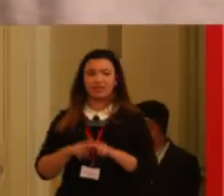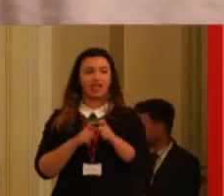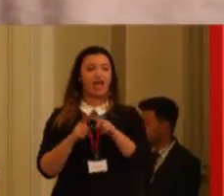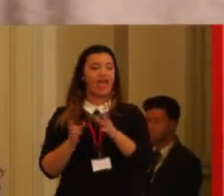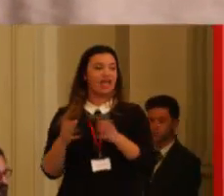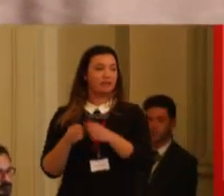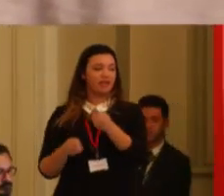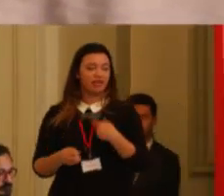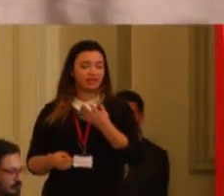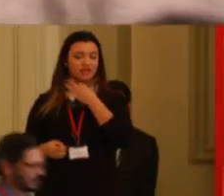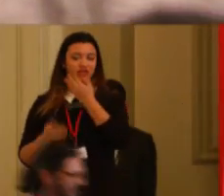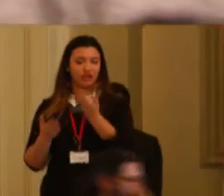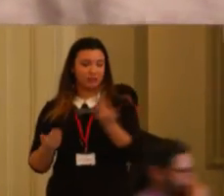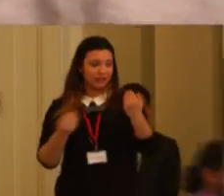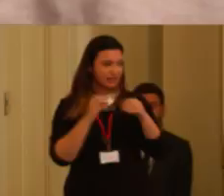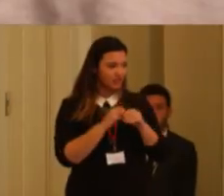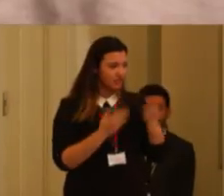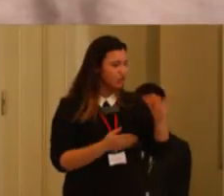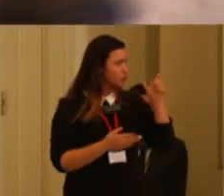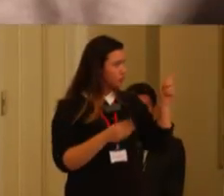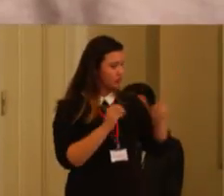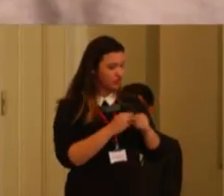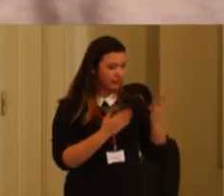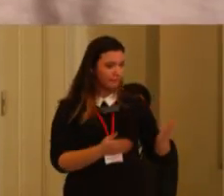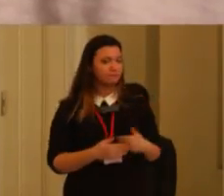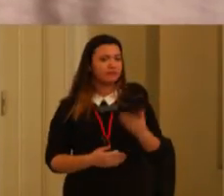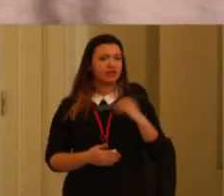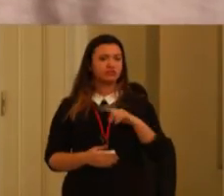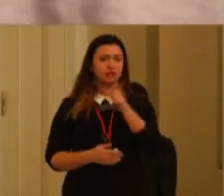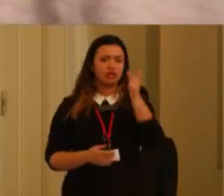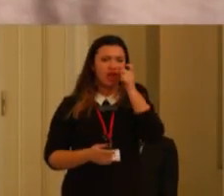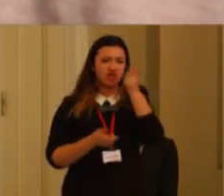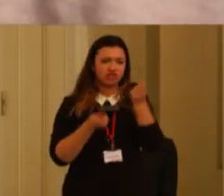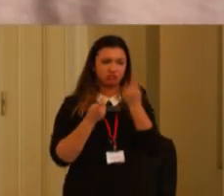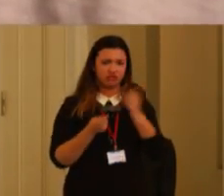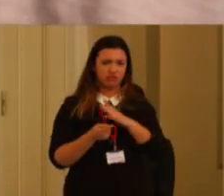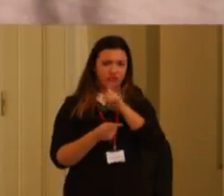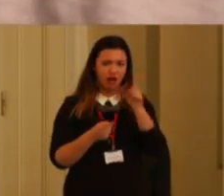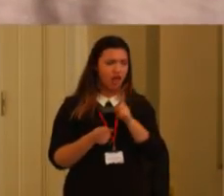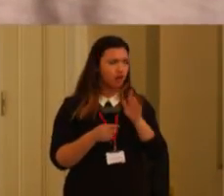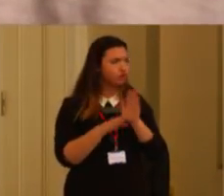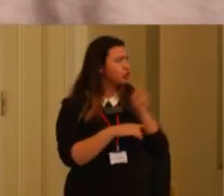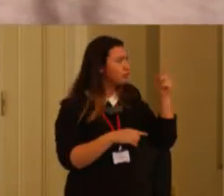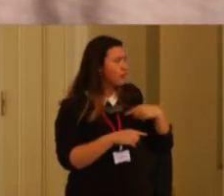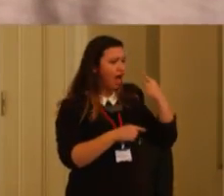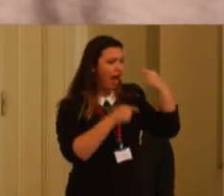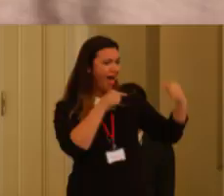So we'll listen to Dr. Ulaş from YADA. Thank you very much for your contribution. There are